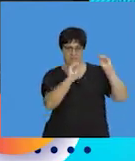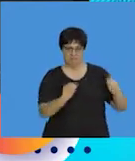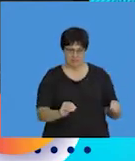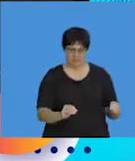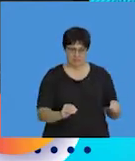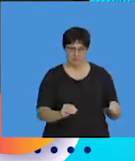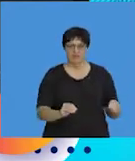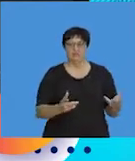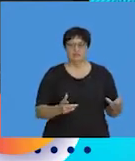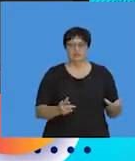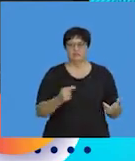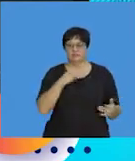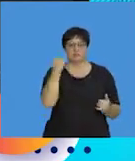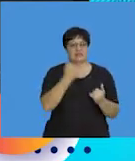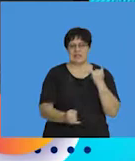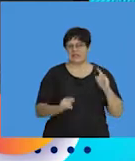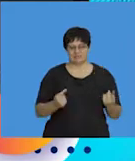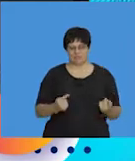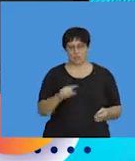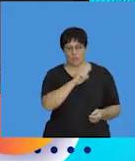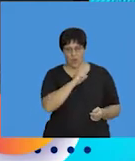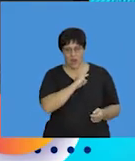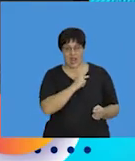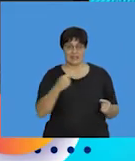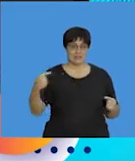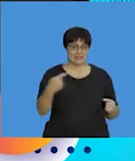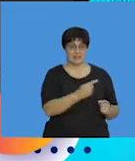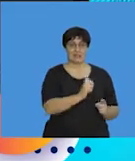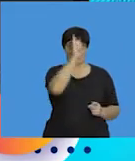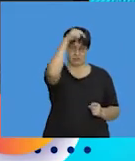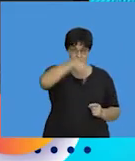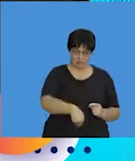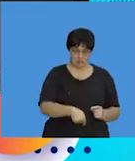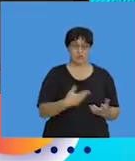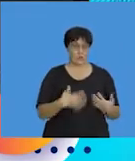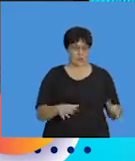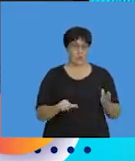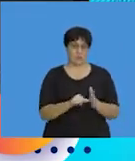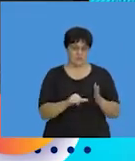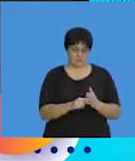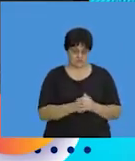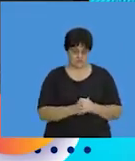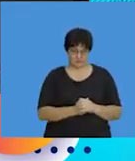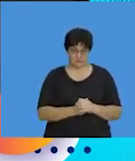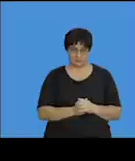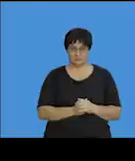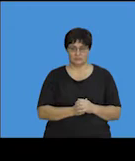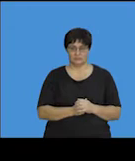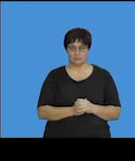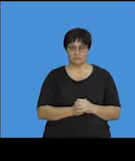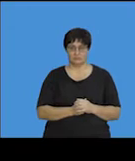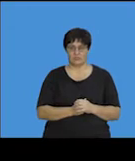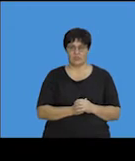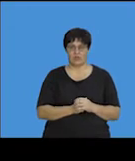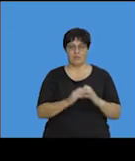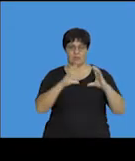it makes us not make mistakes with direction. Because direction is important. We have our